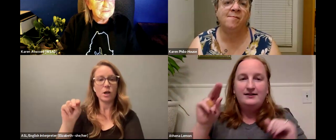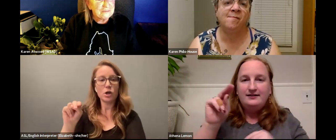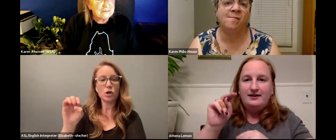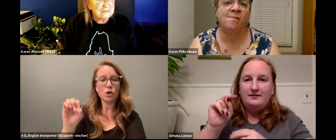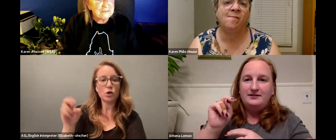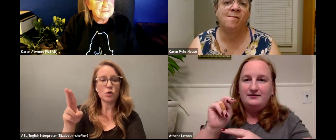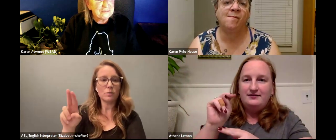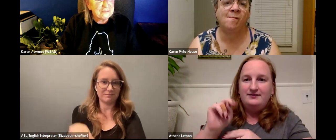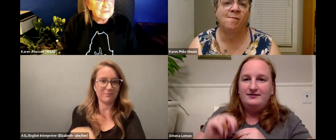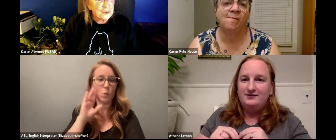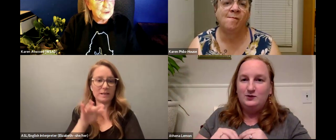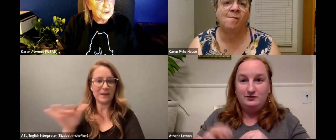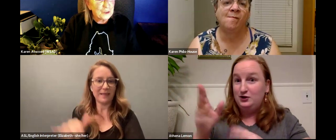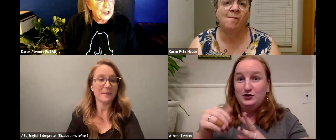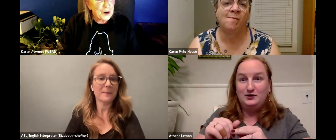neuraminidase.